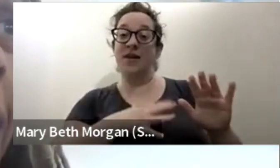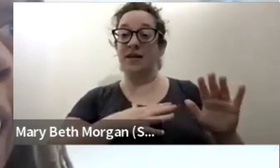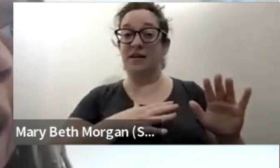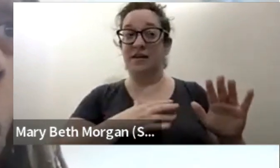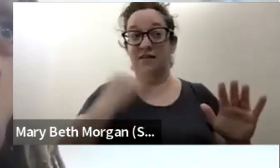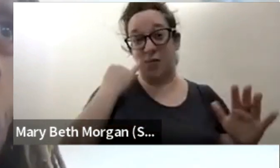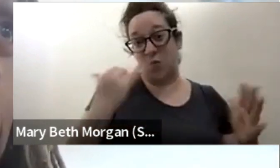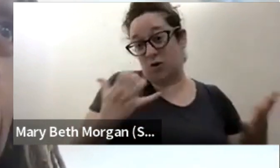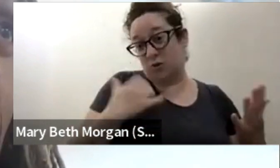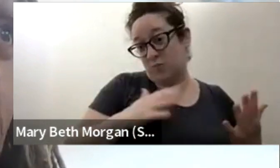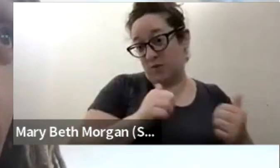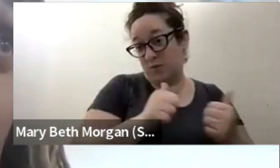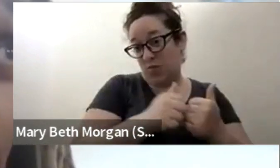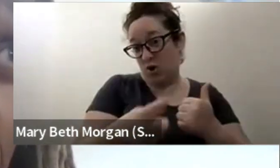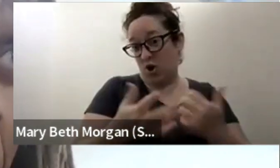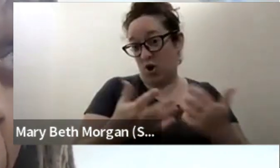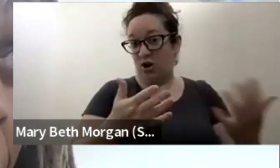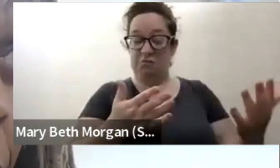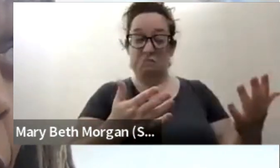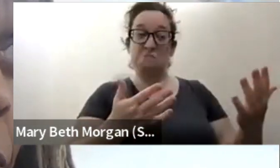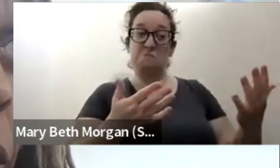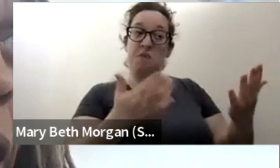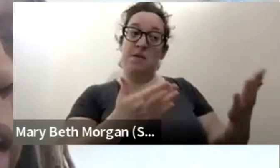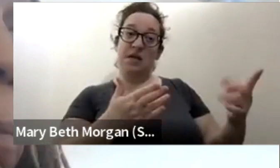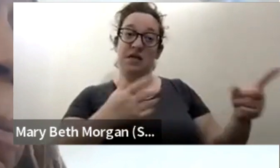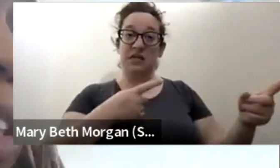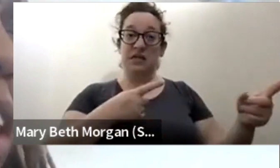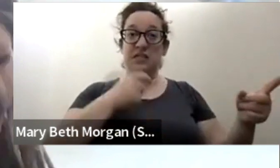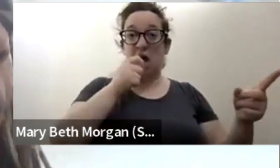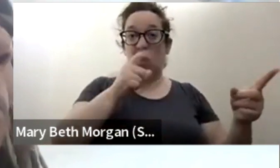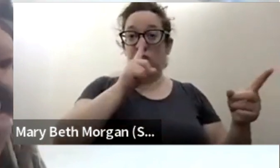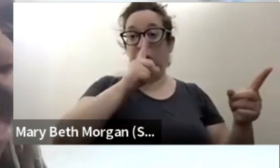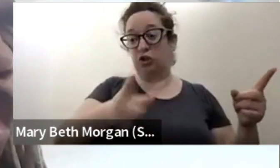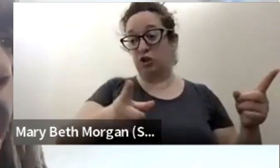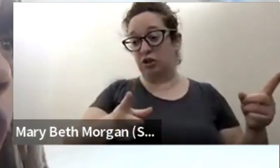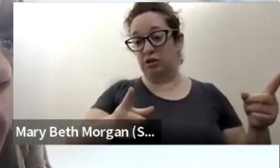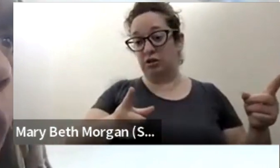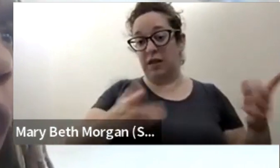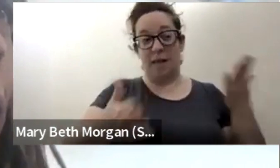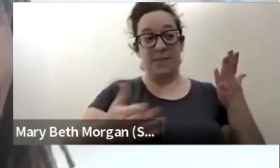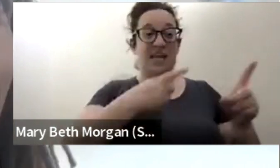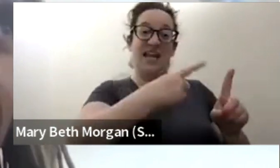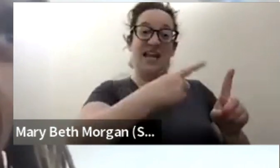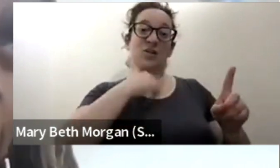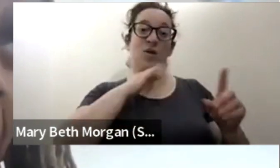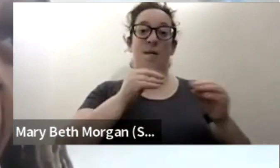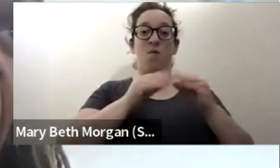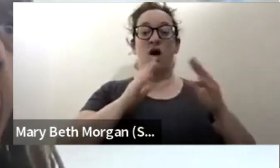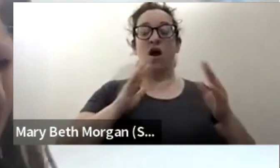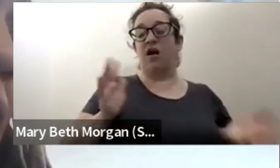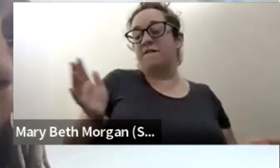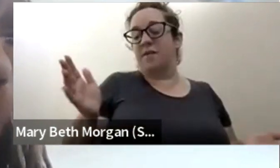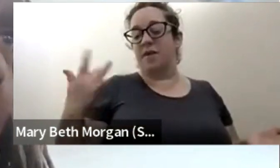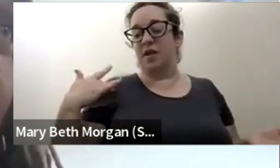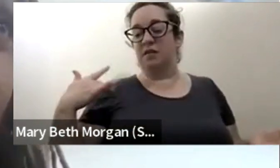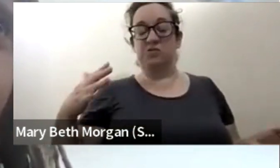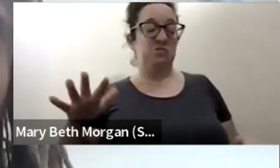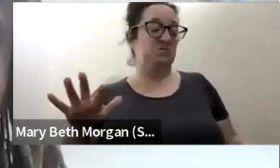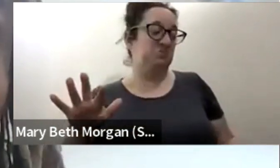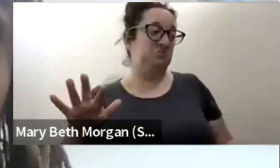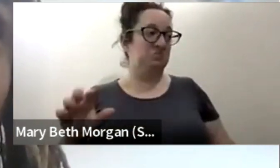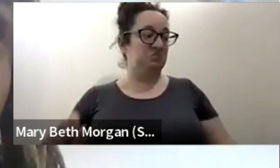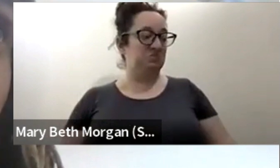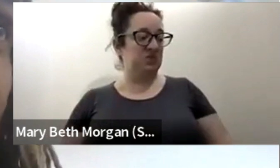be as feminine as he wants to be with her. So maybe she's like, I'm not so sure. And then maybe he has like a